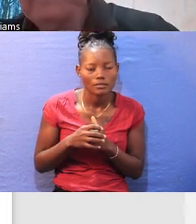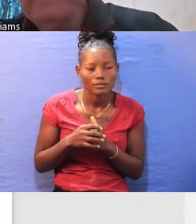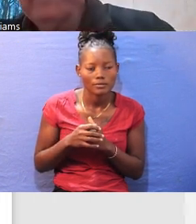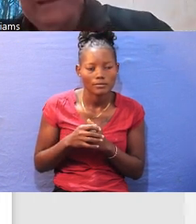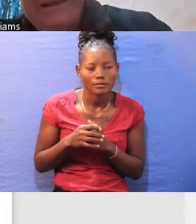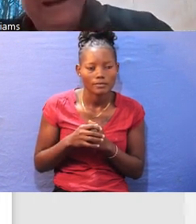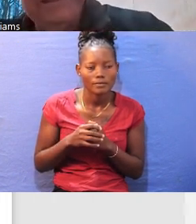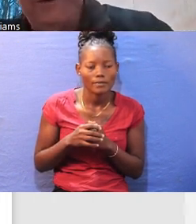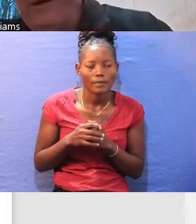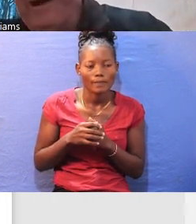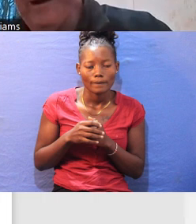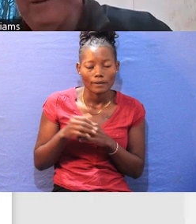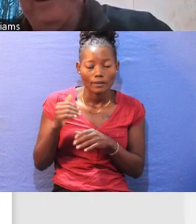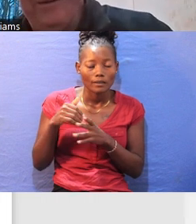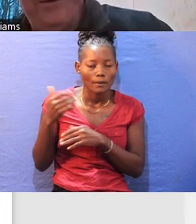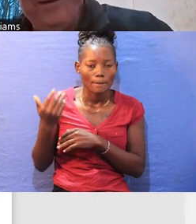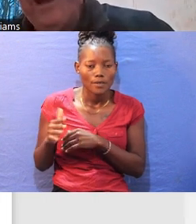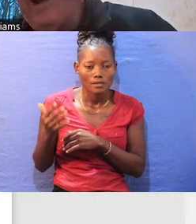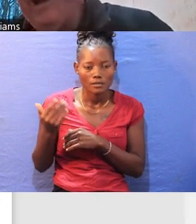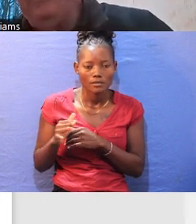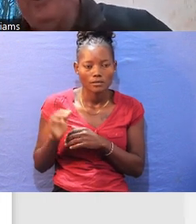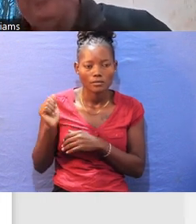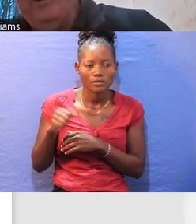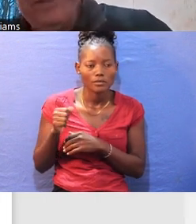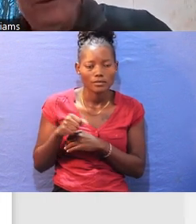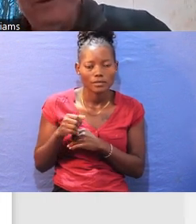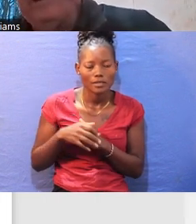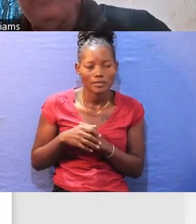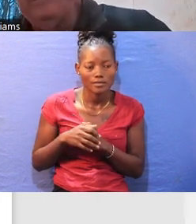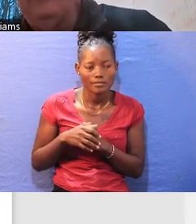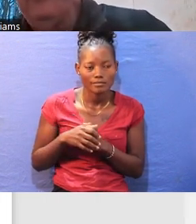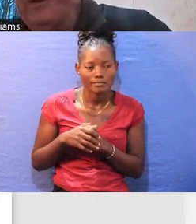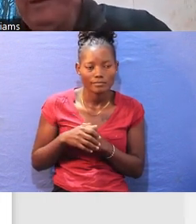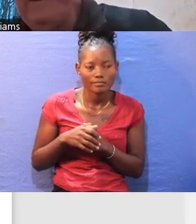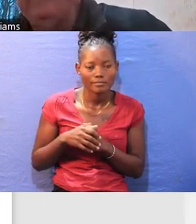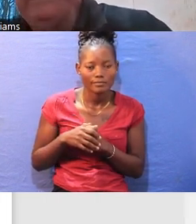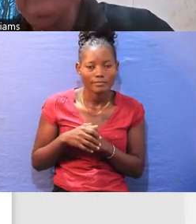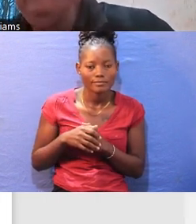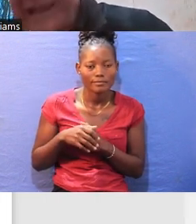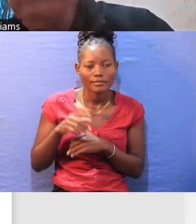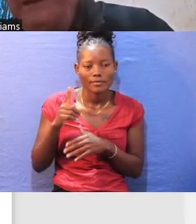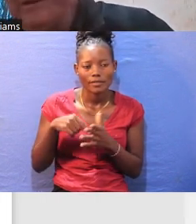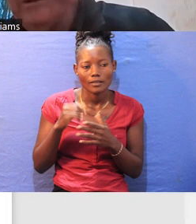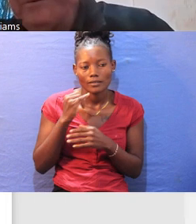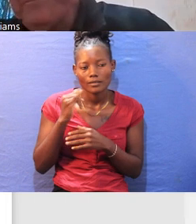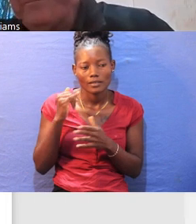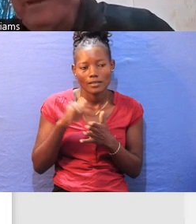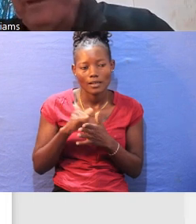basketball. And I thought, wow, I had him 2 or 3 years. And I thought, what did I really do for him? He probably didn't even need